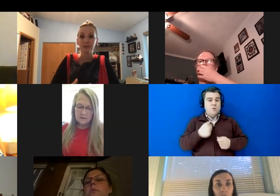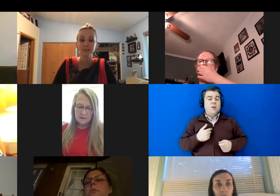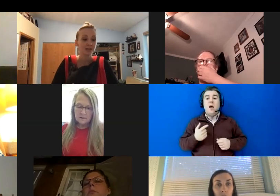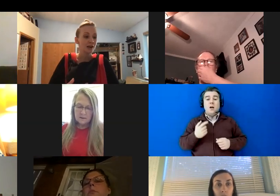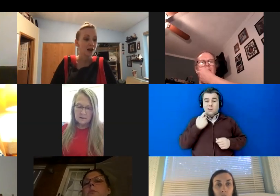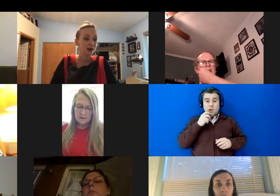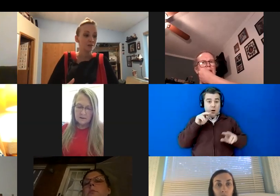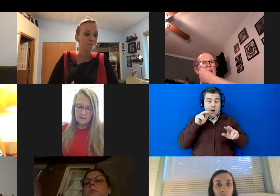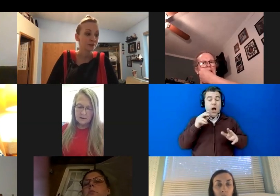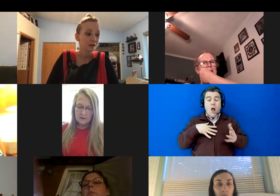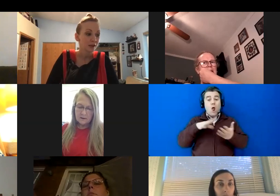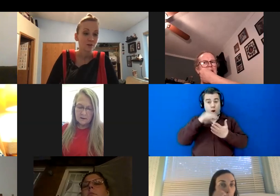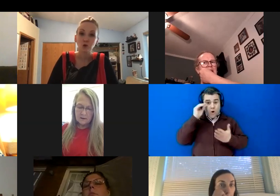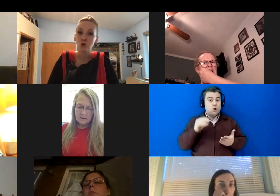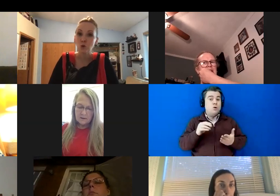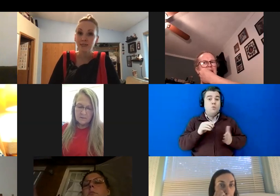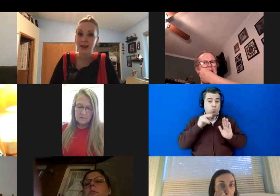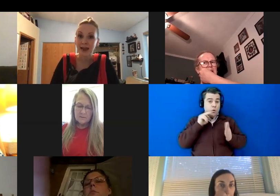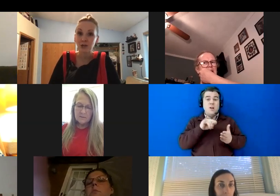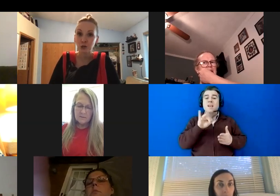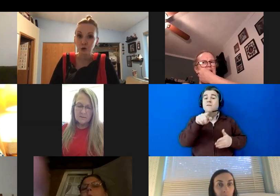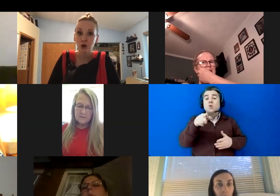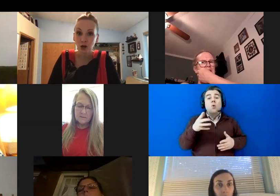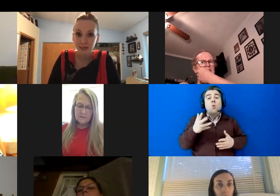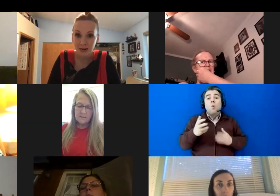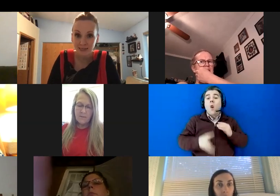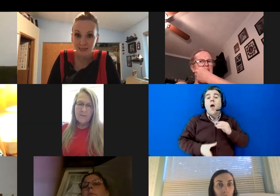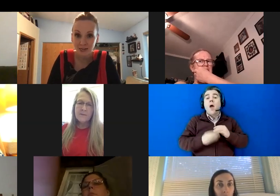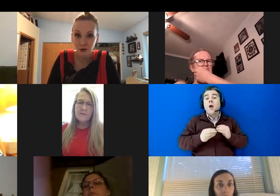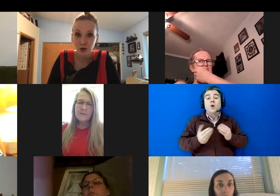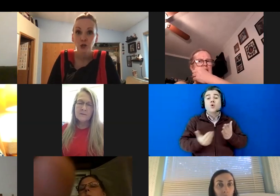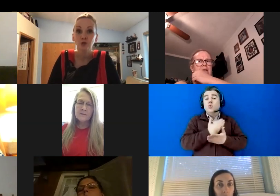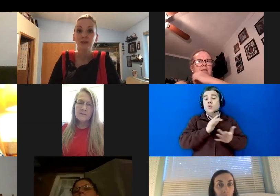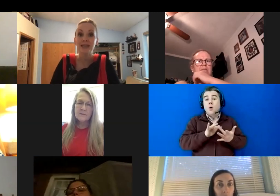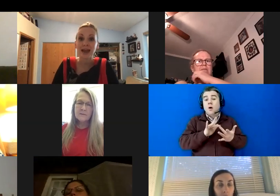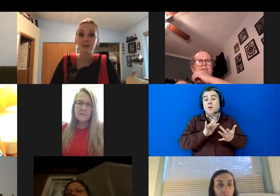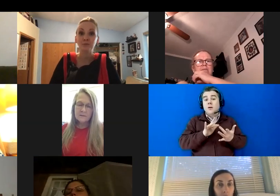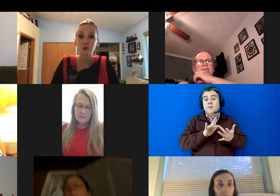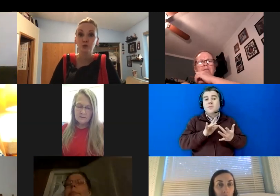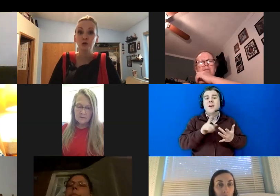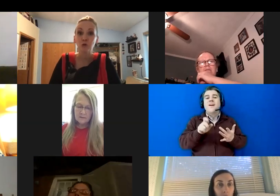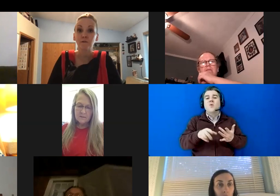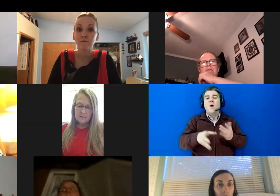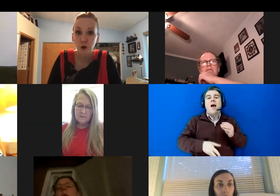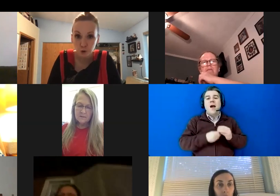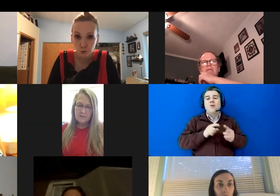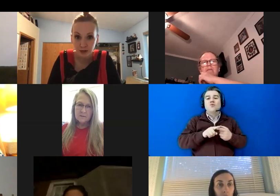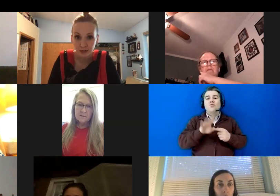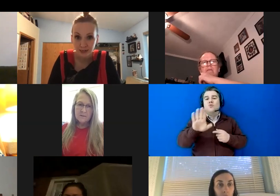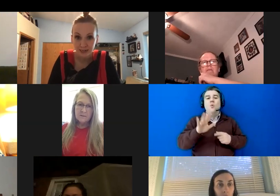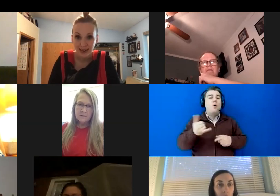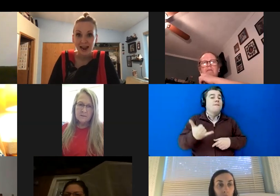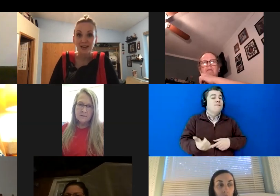watching this. If you want to add a new contact in here, you need to add them to your